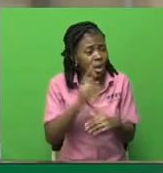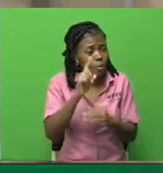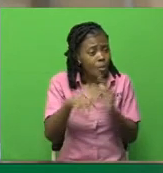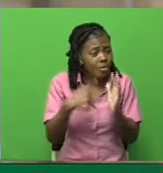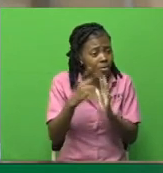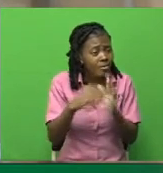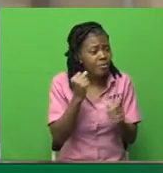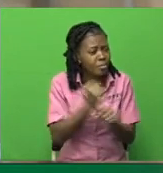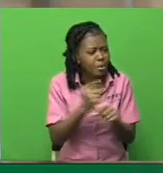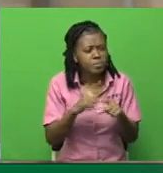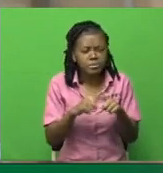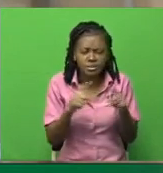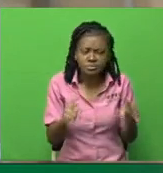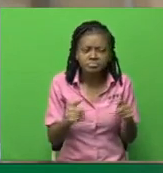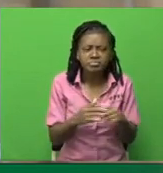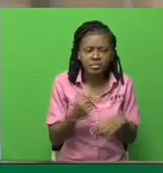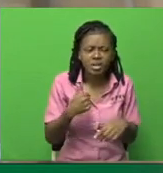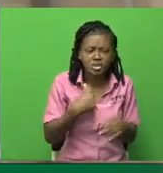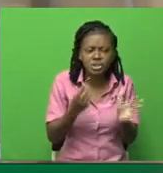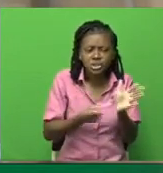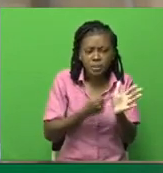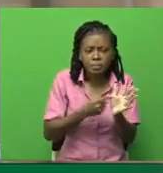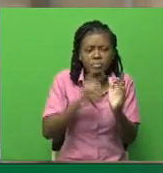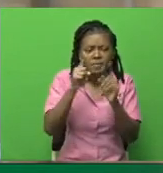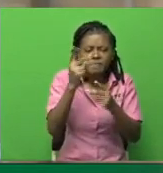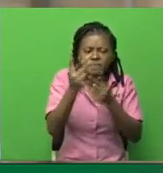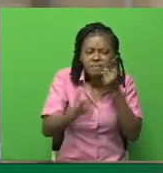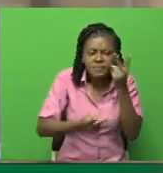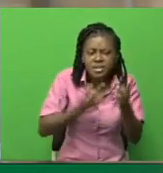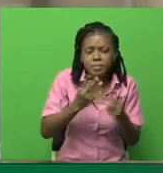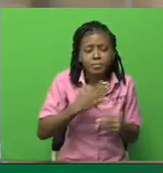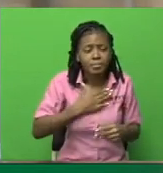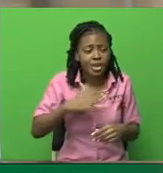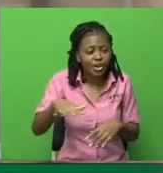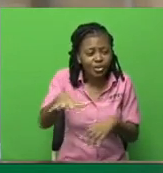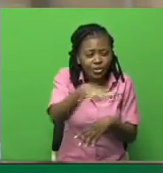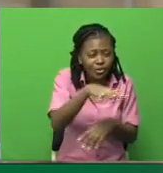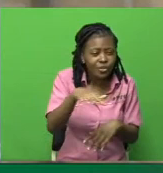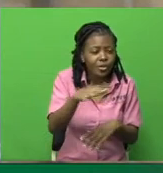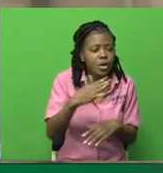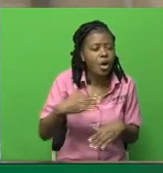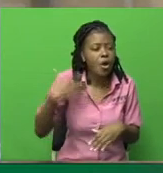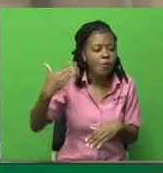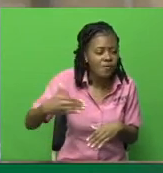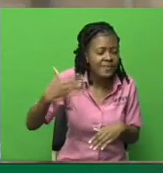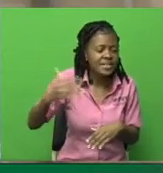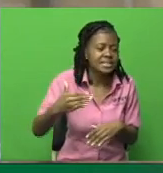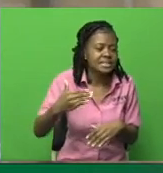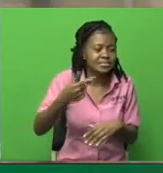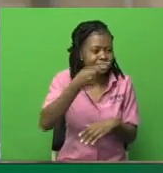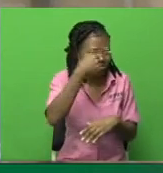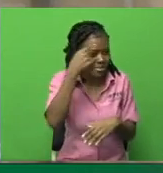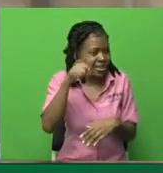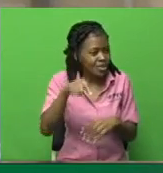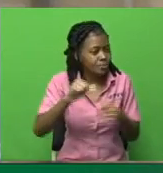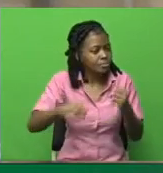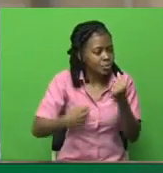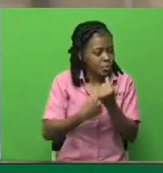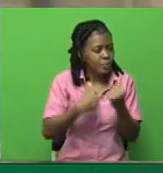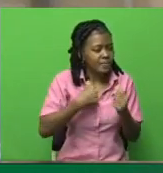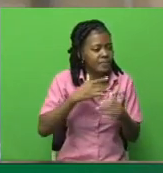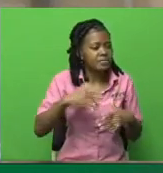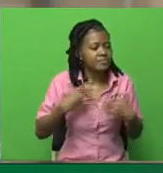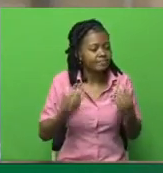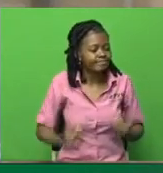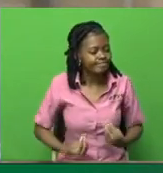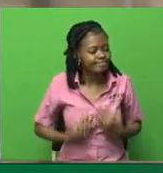time to go and visit my constituency on a regular basis and it is because of their support I feel emboldened to continue